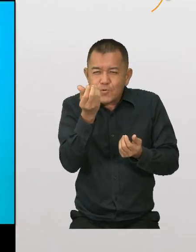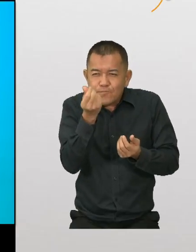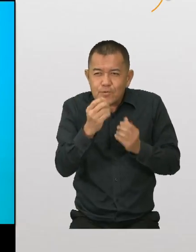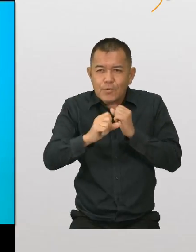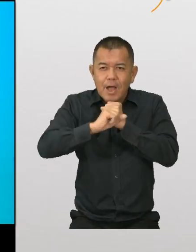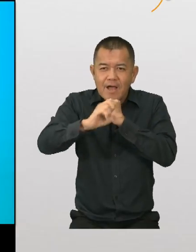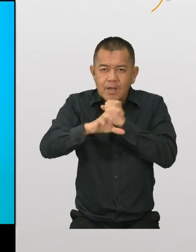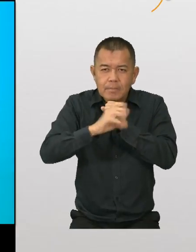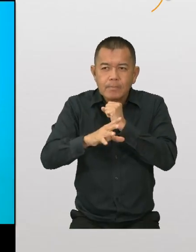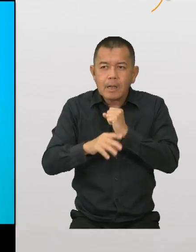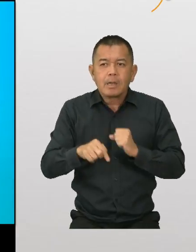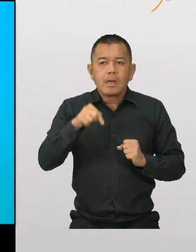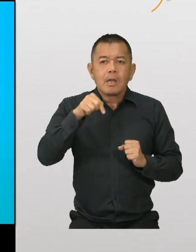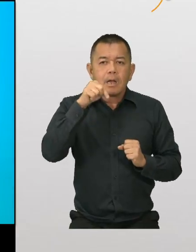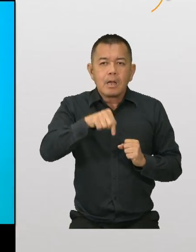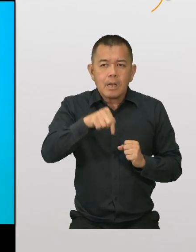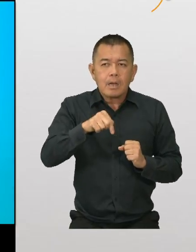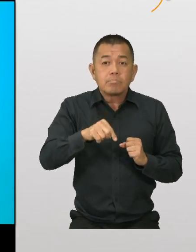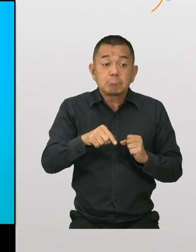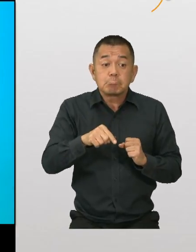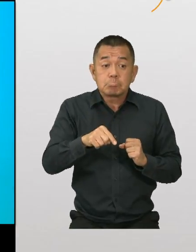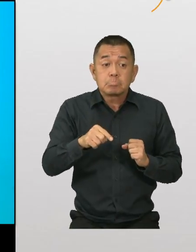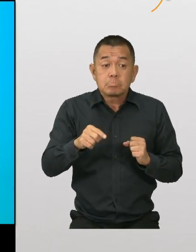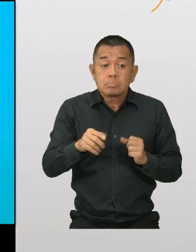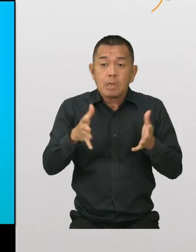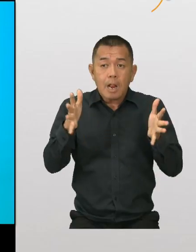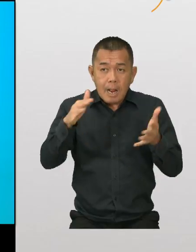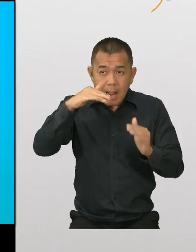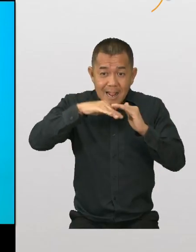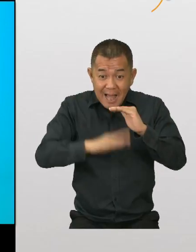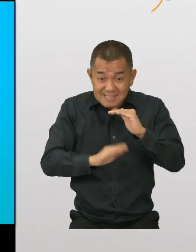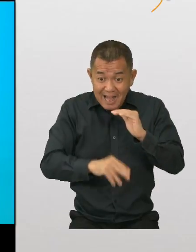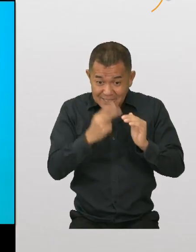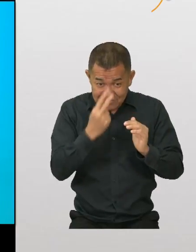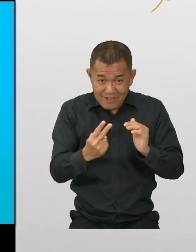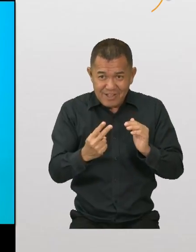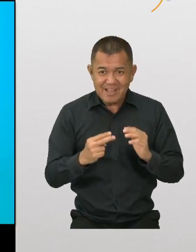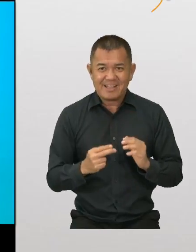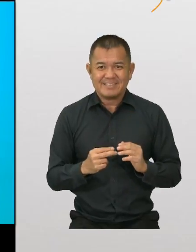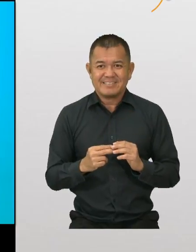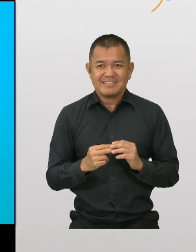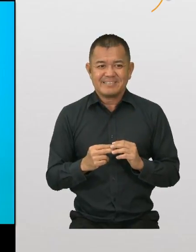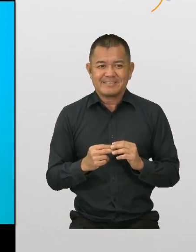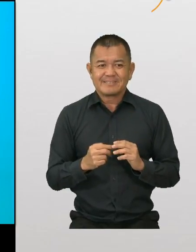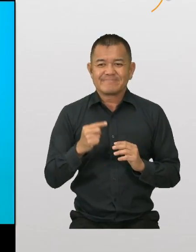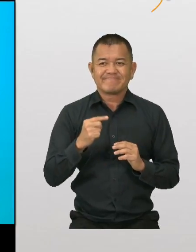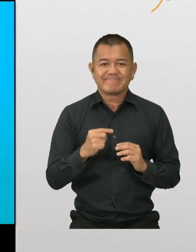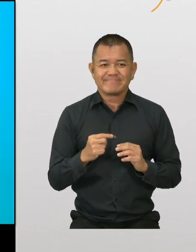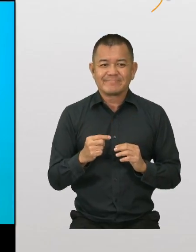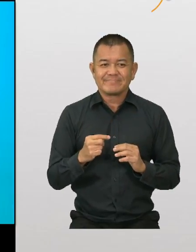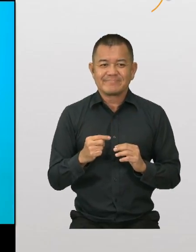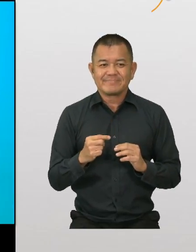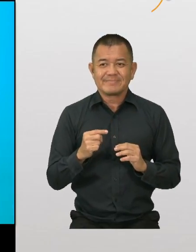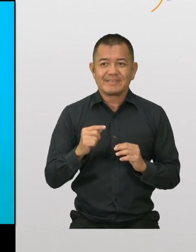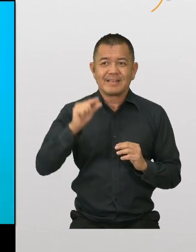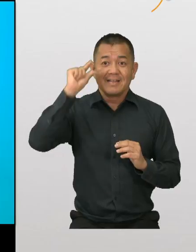eliminated, but I think that they are much lesser now. I think the formula makers realize that government is determined to solve